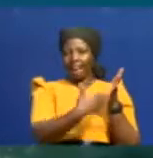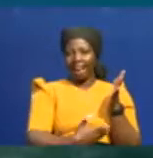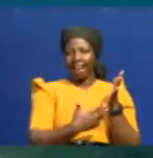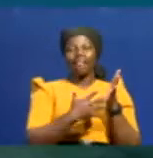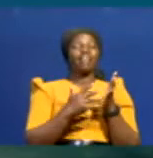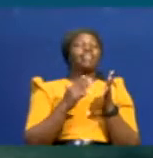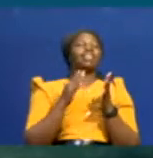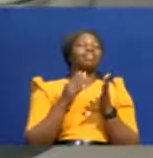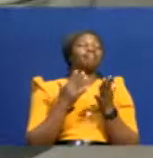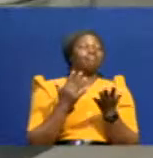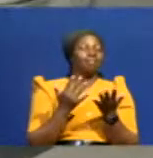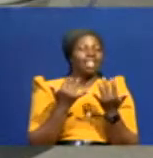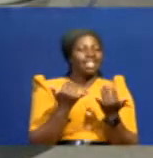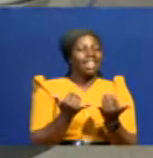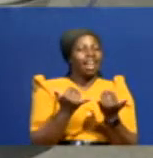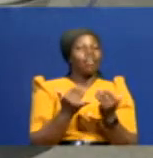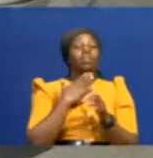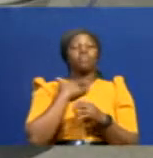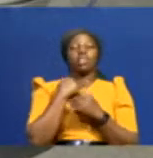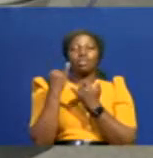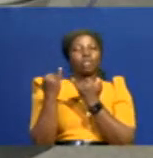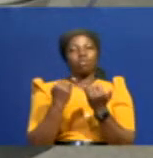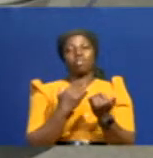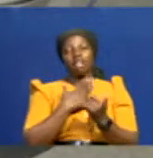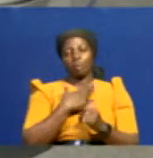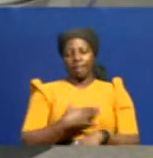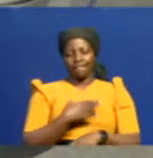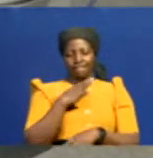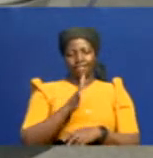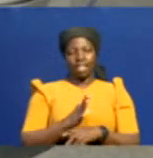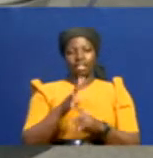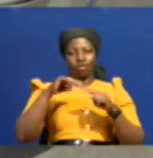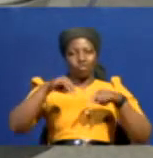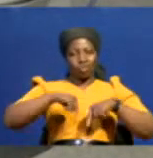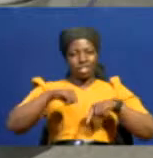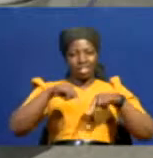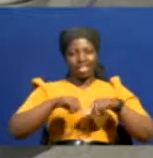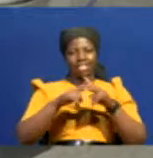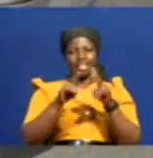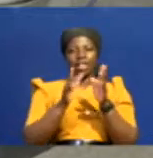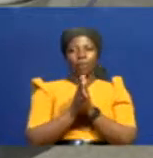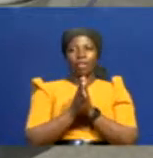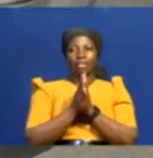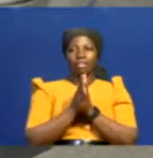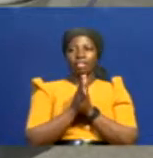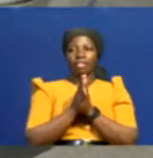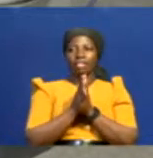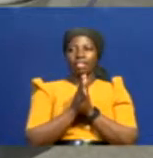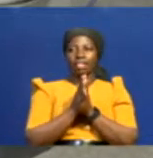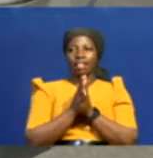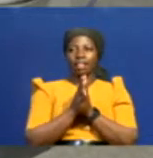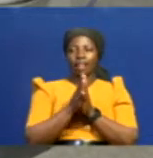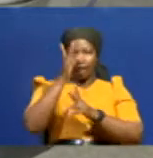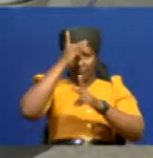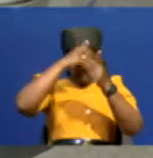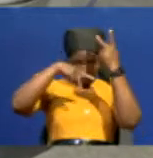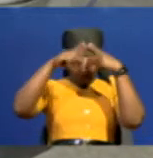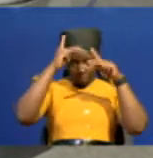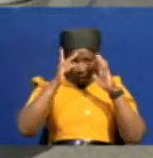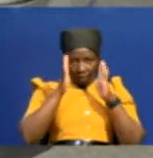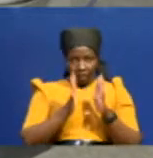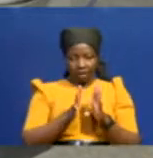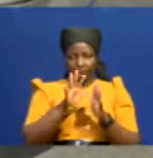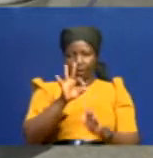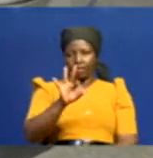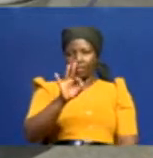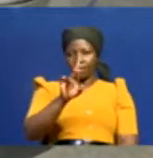Would like to introduce my guests in studio today, starting with our own resident analyst, that is Professor